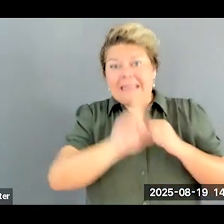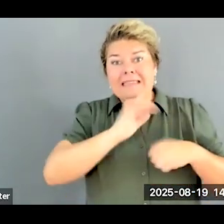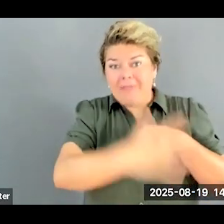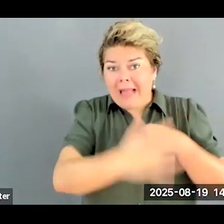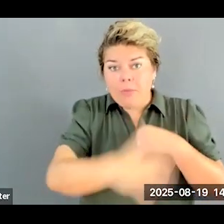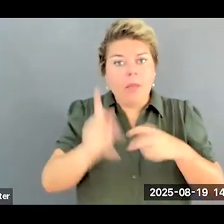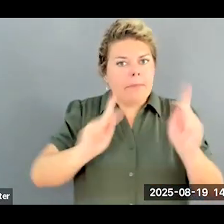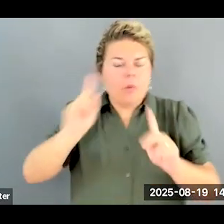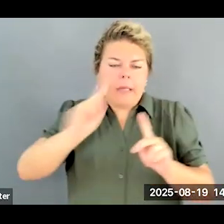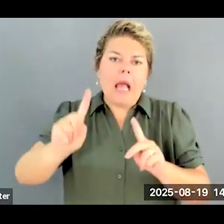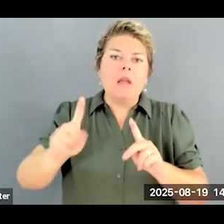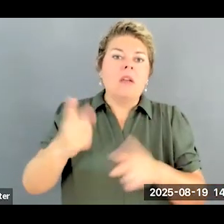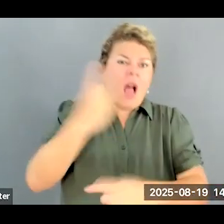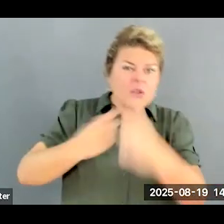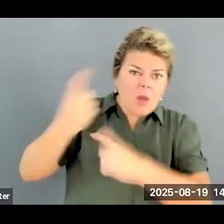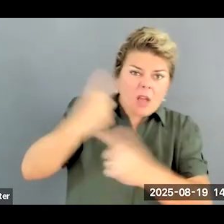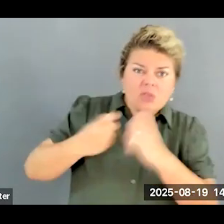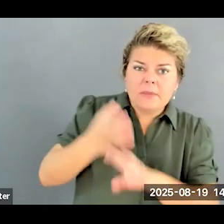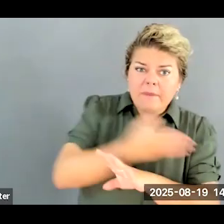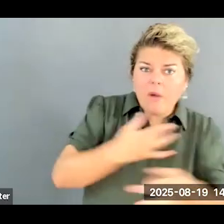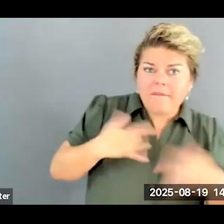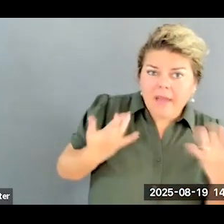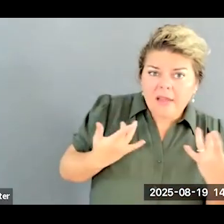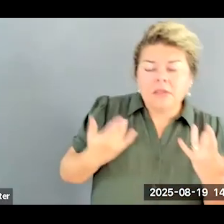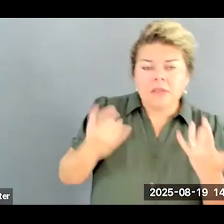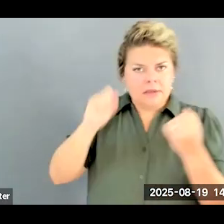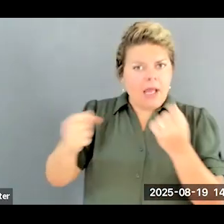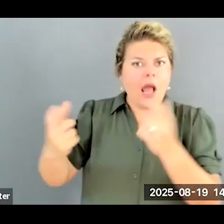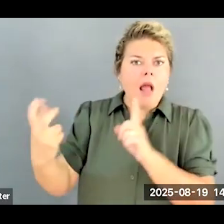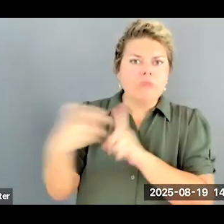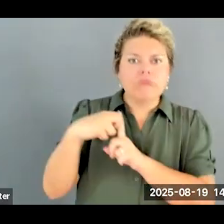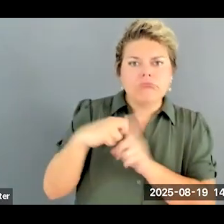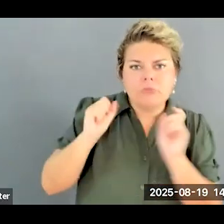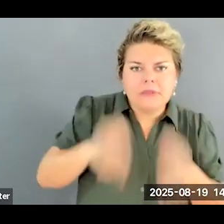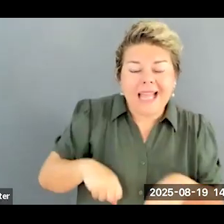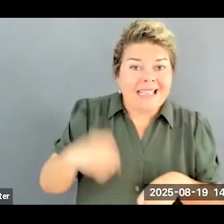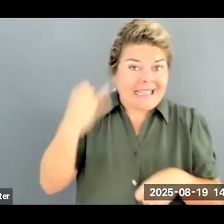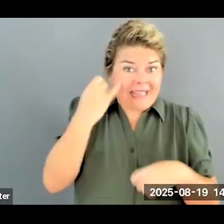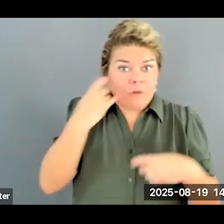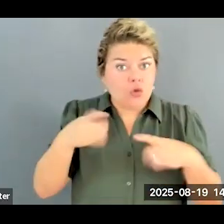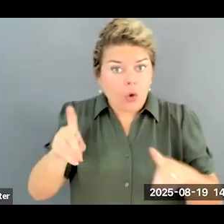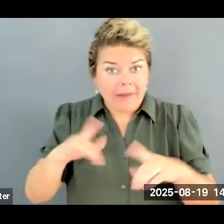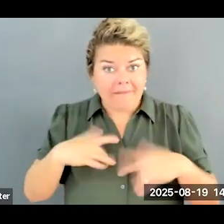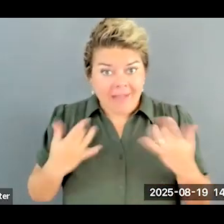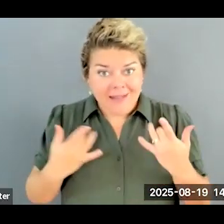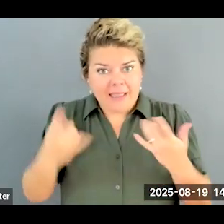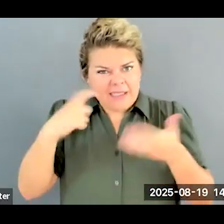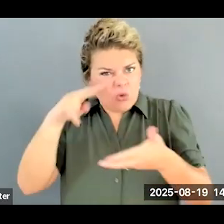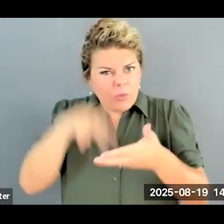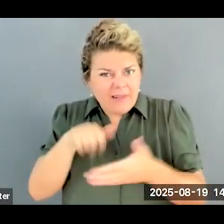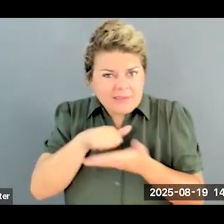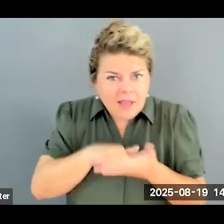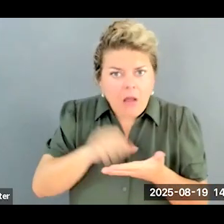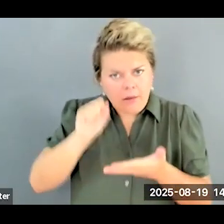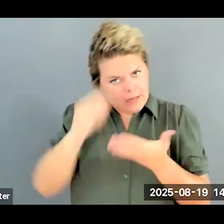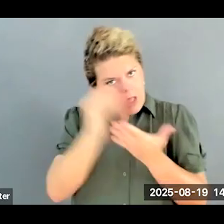prepare, maybe have questions from reviewing it in advance, have access to it during if they need to reference it throughout, and after